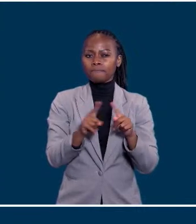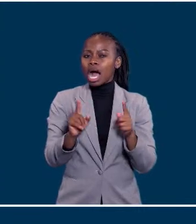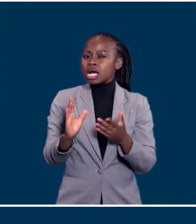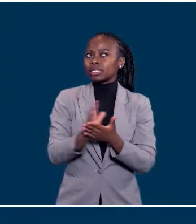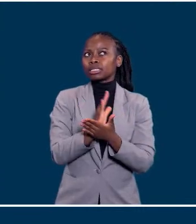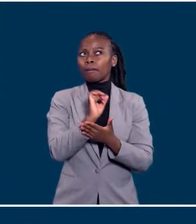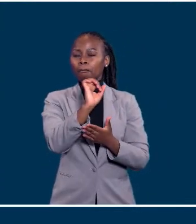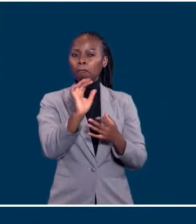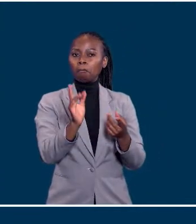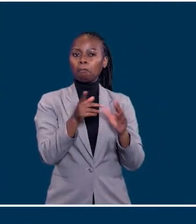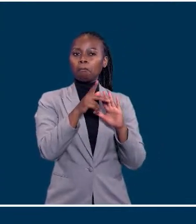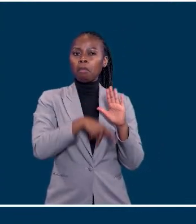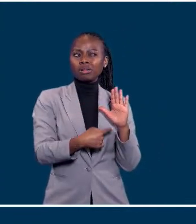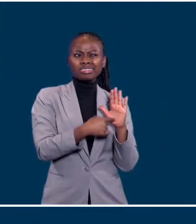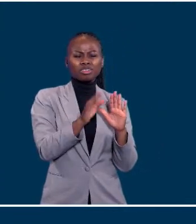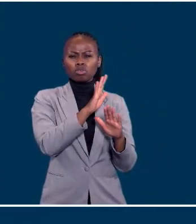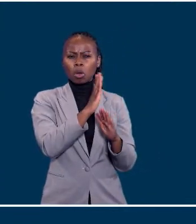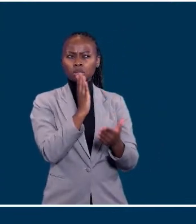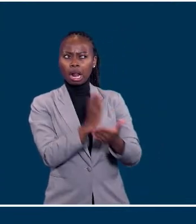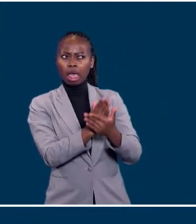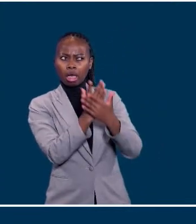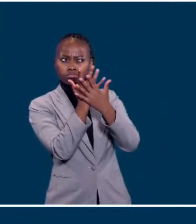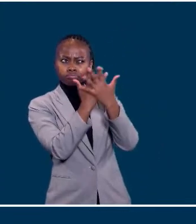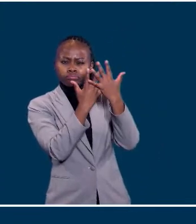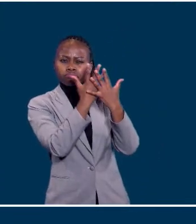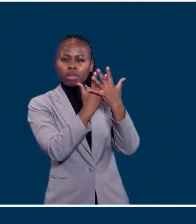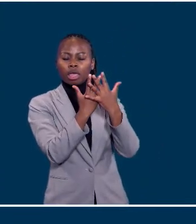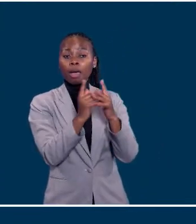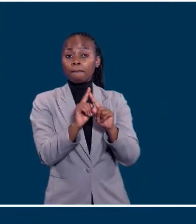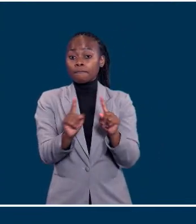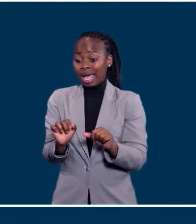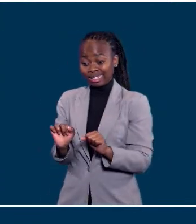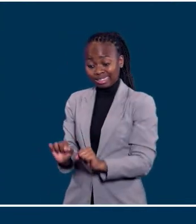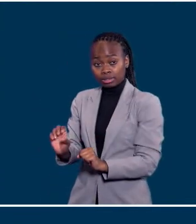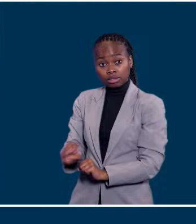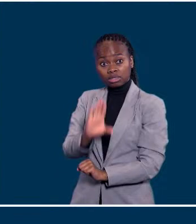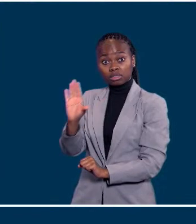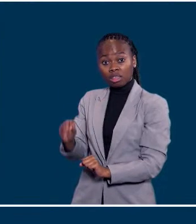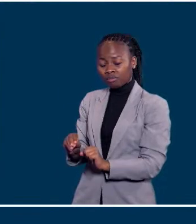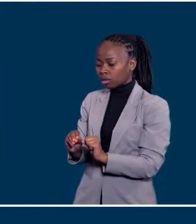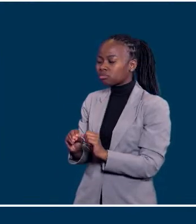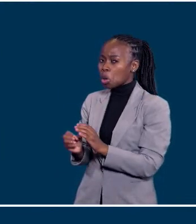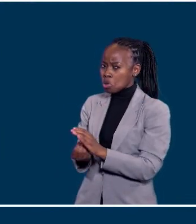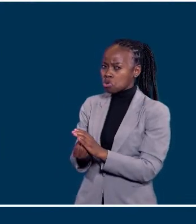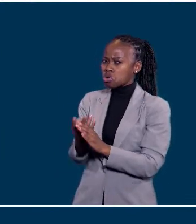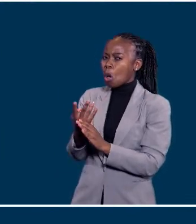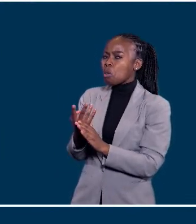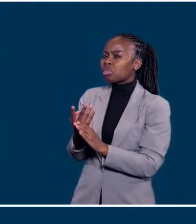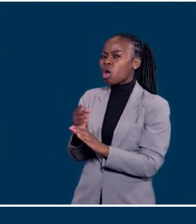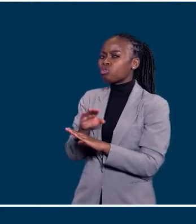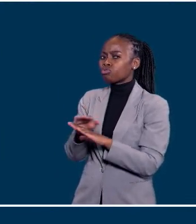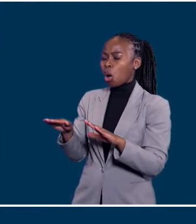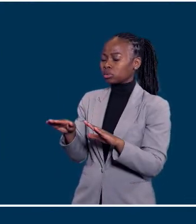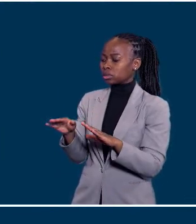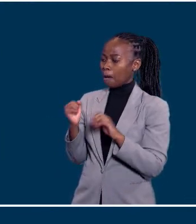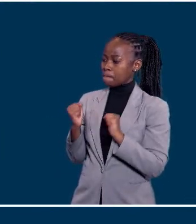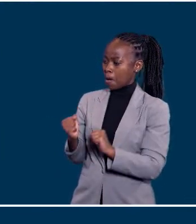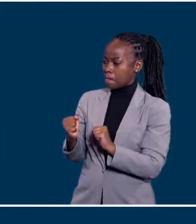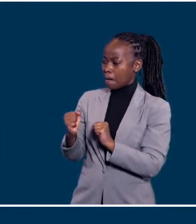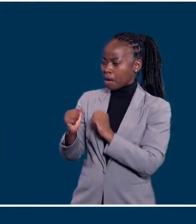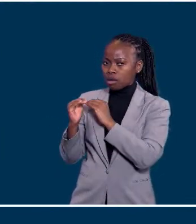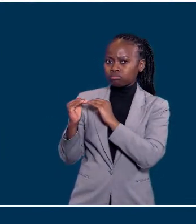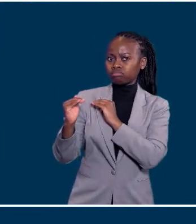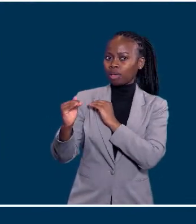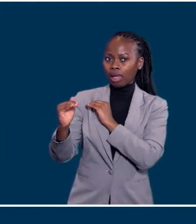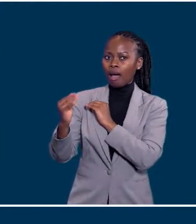clear-cut. Domestically, growth has been very inconsistent. But we see it lifting gradually, and I'll talk a little bit